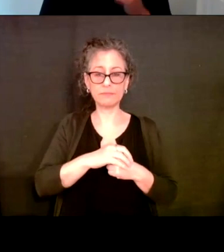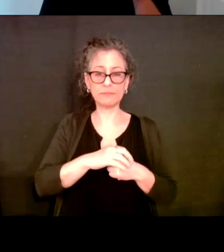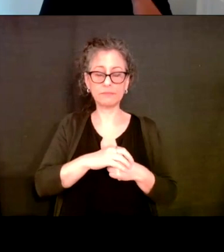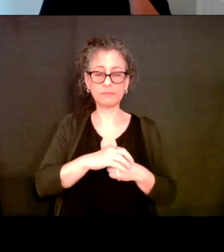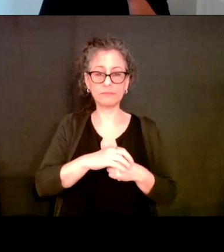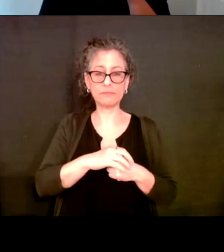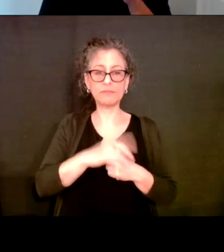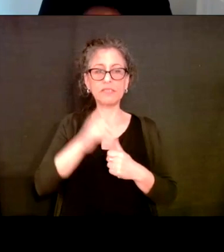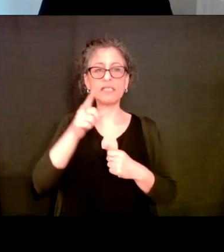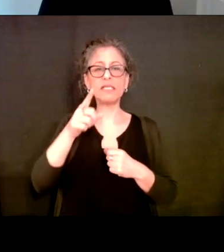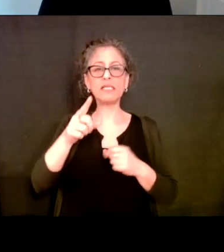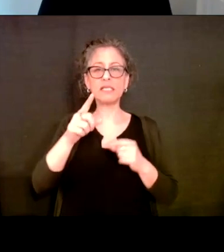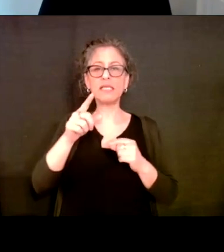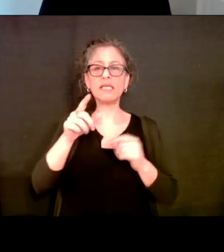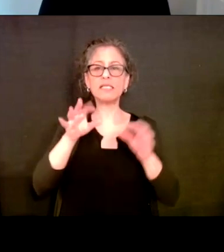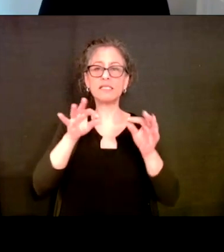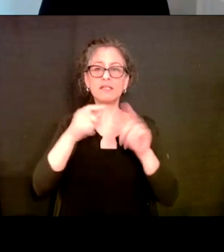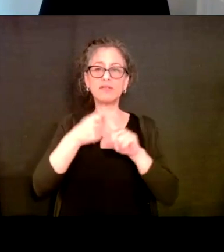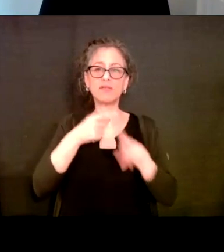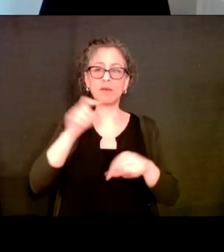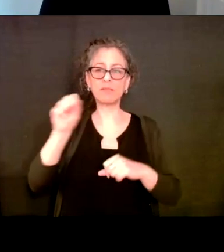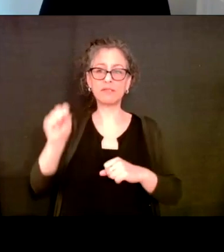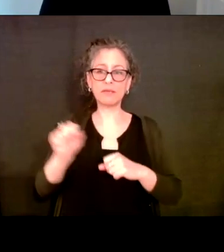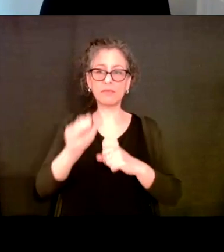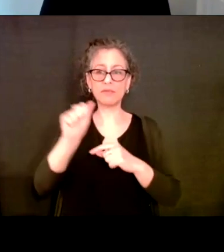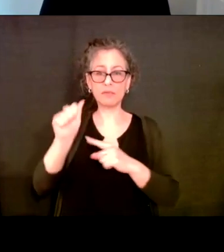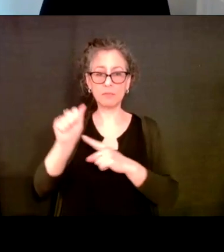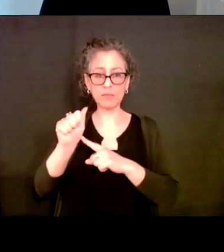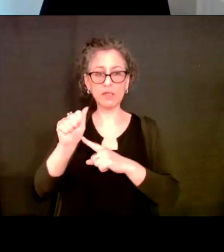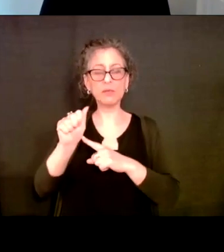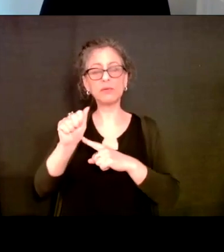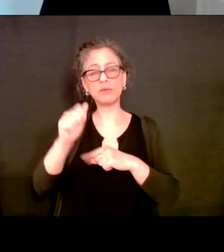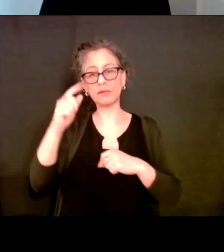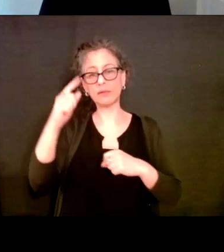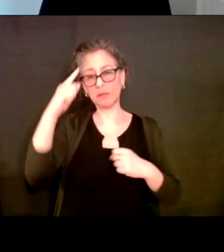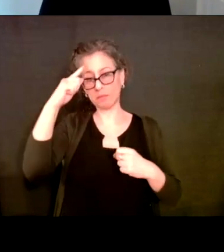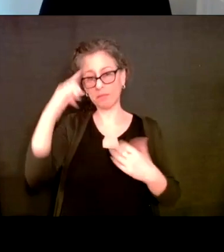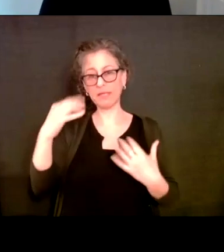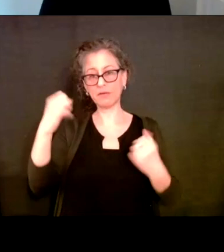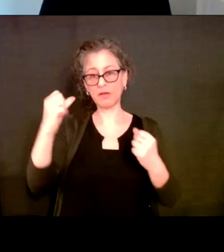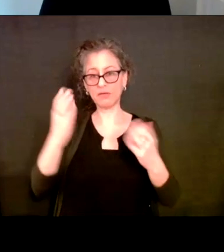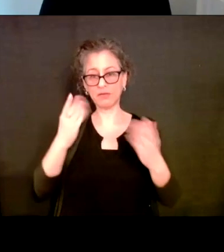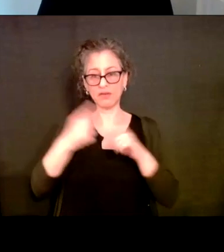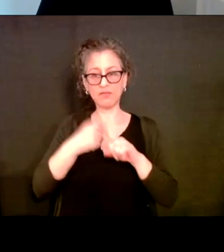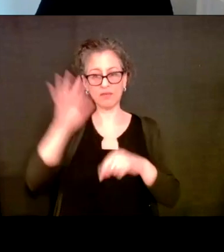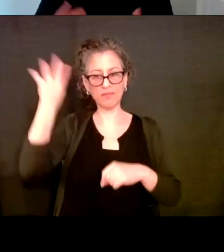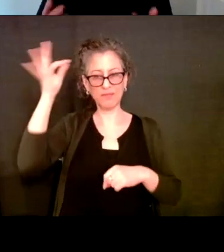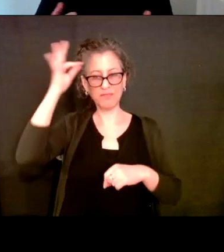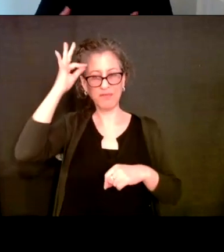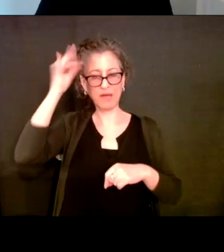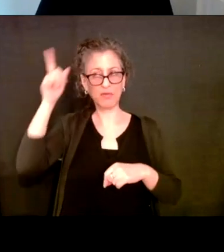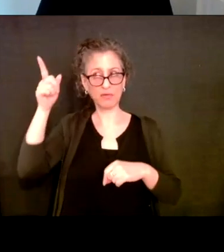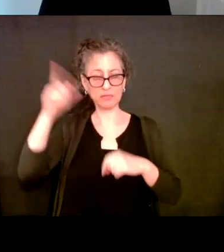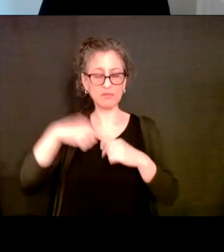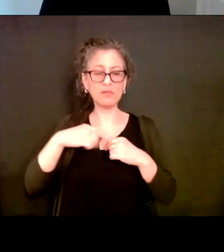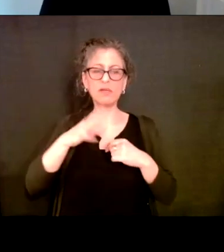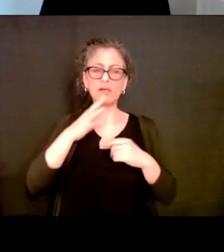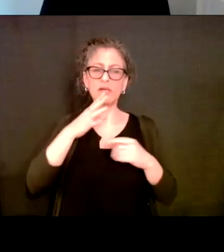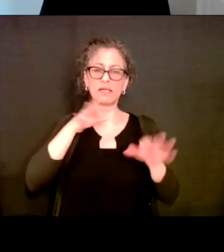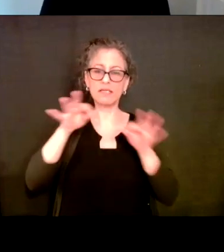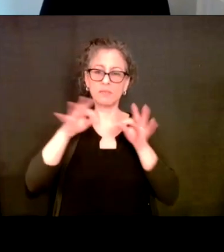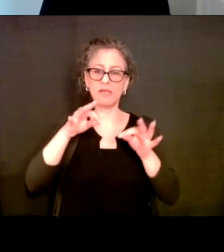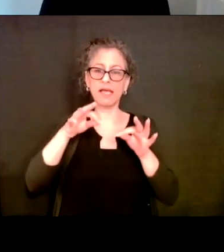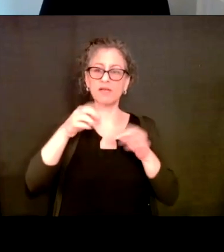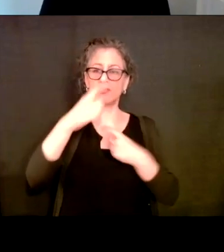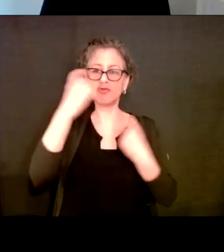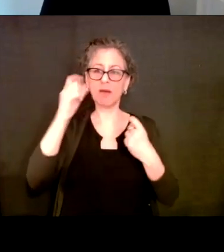the Substance Abuse Mental Health Services Administration at the federal level, and talks about and defines trauma as a